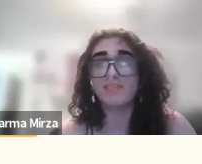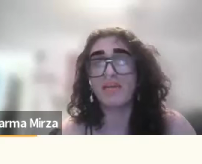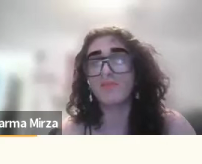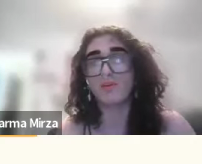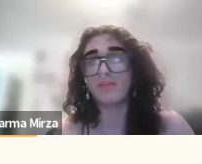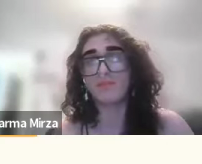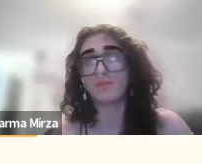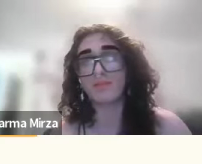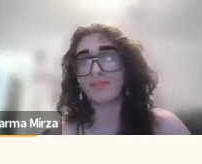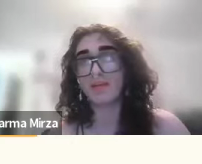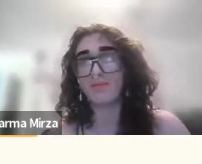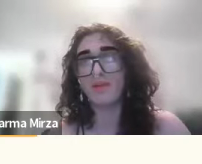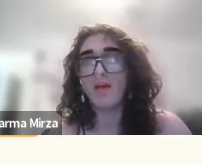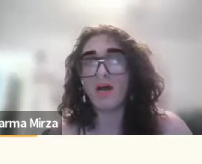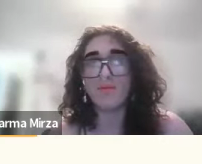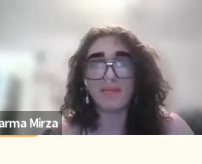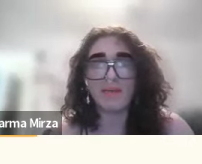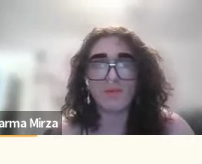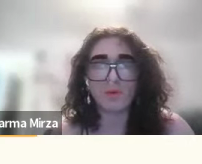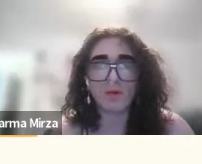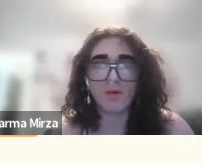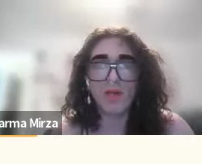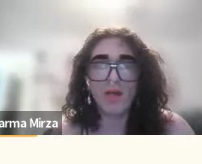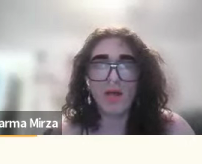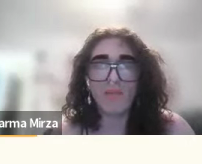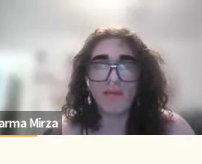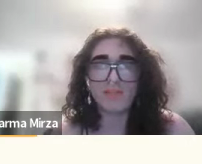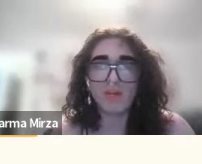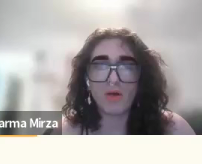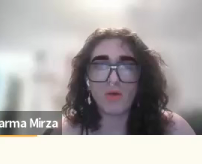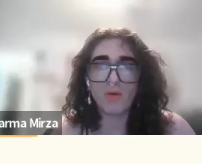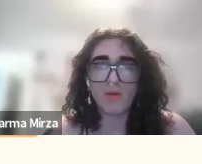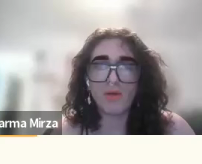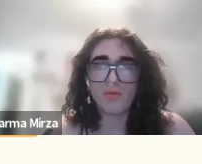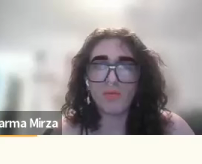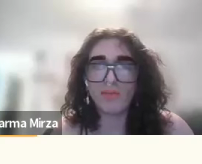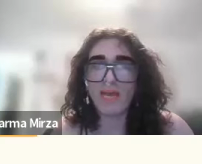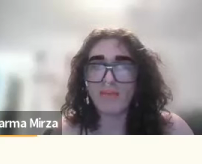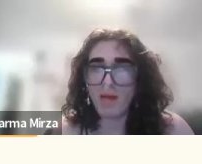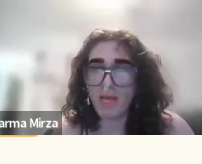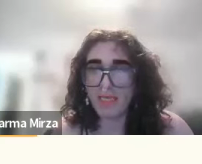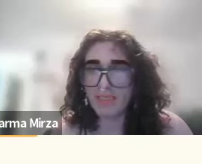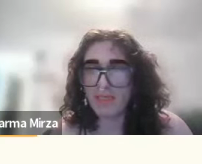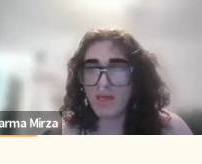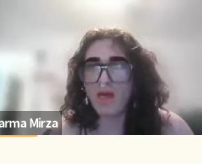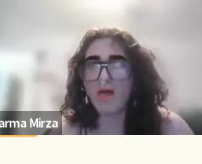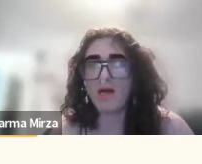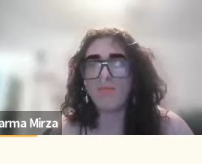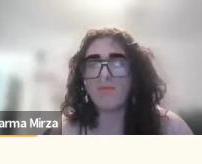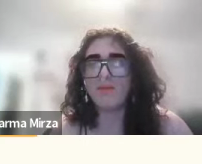complex are not designed for individuals like myself, and they never were. And so with that in